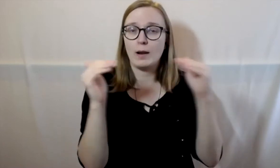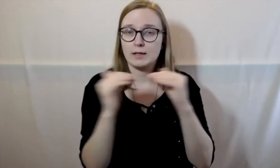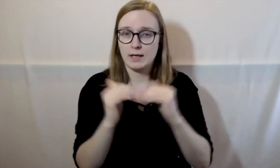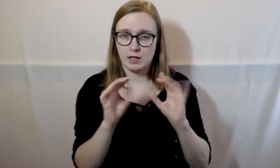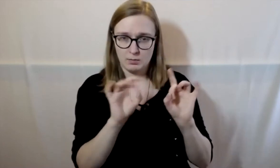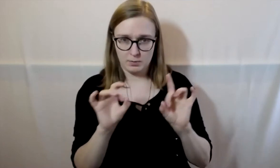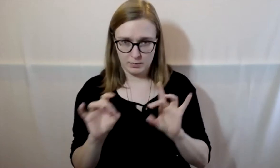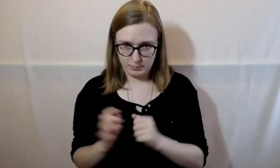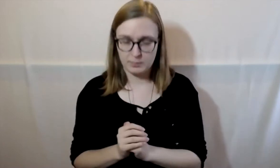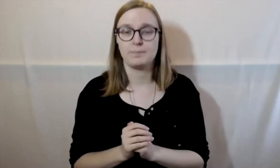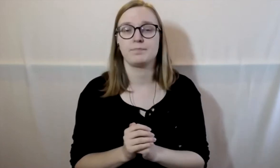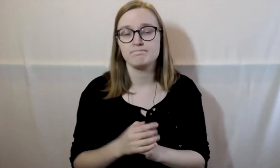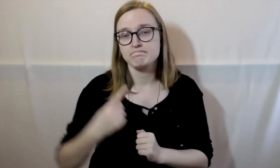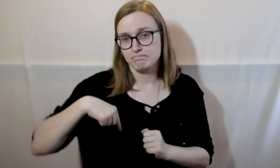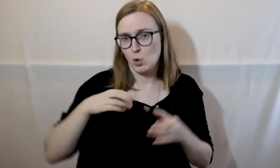that